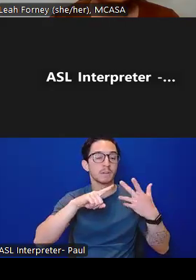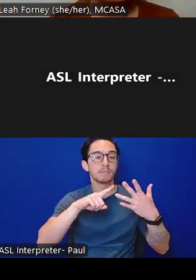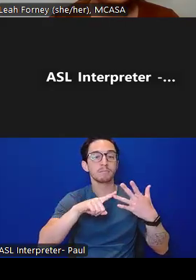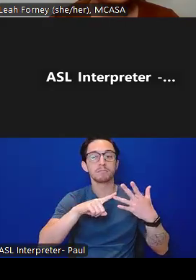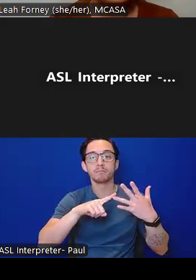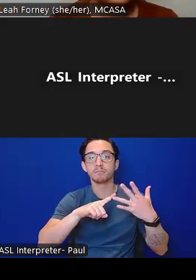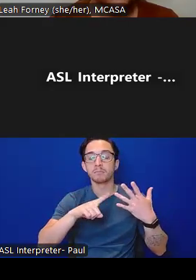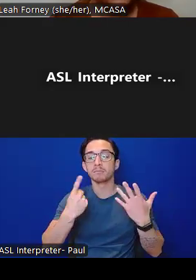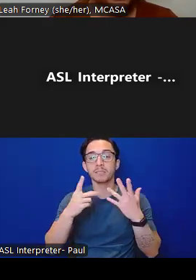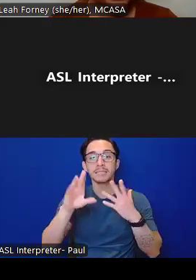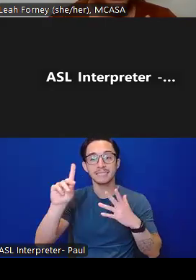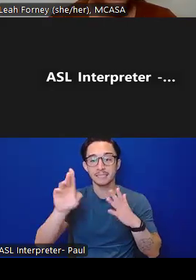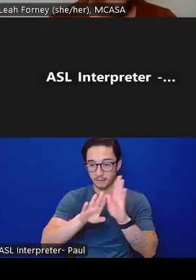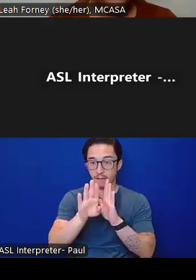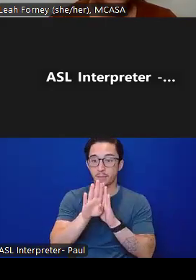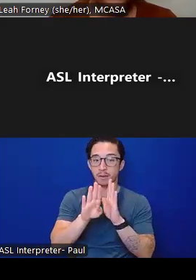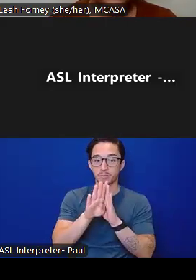dis- developmental,